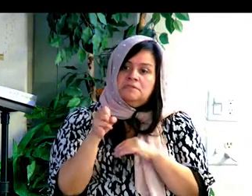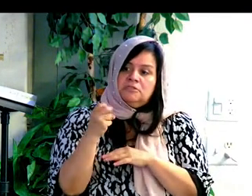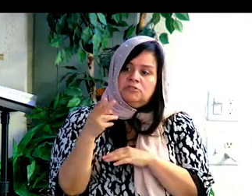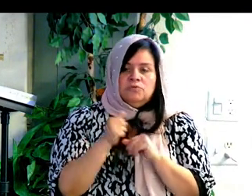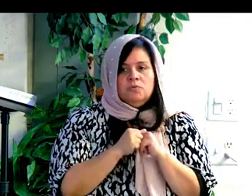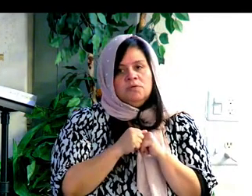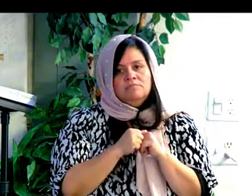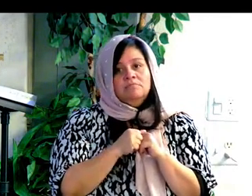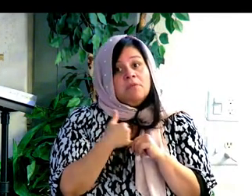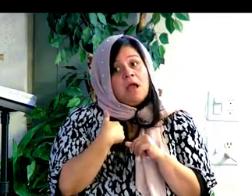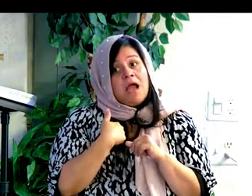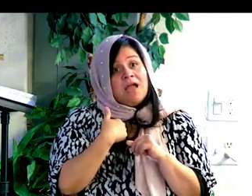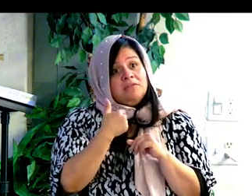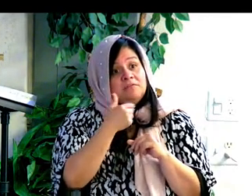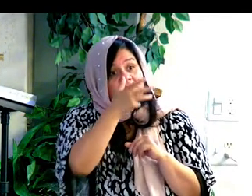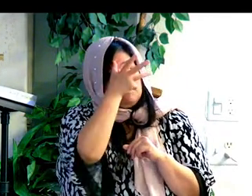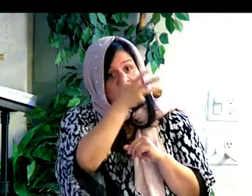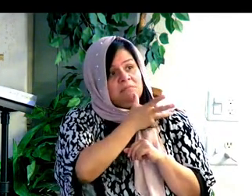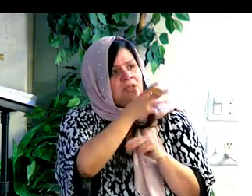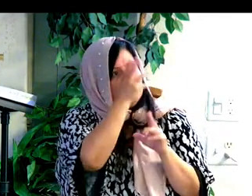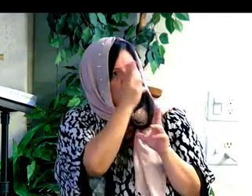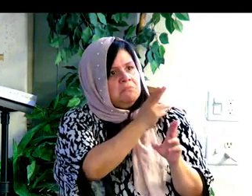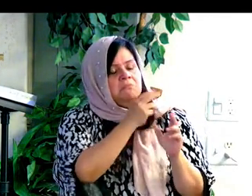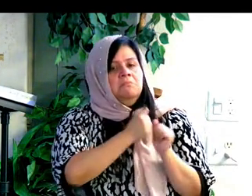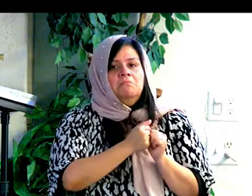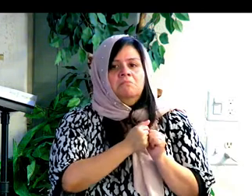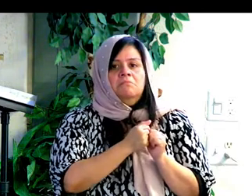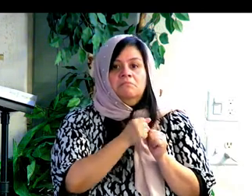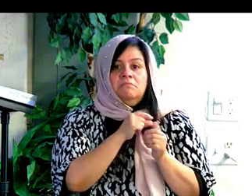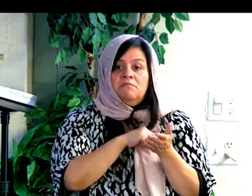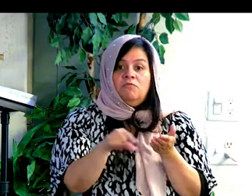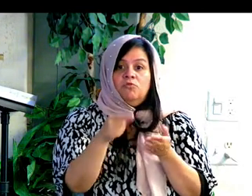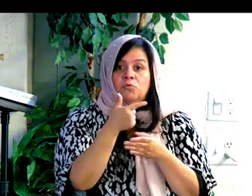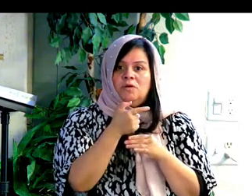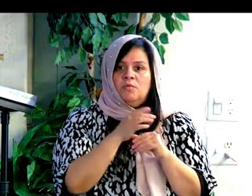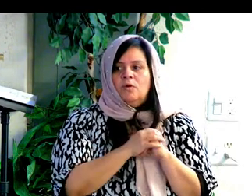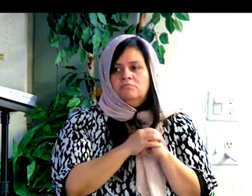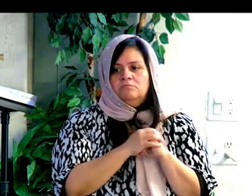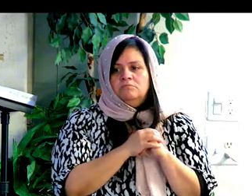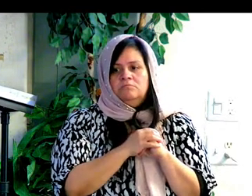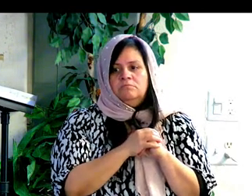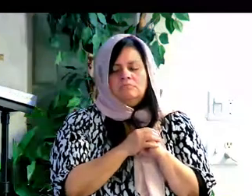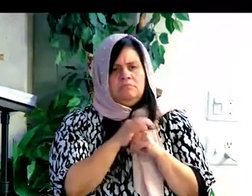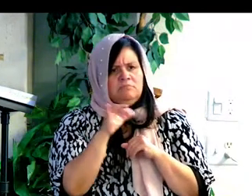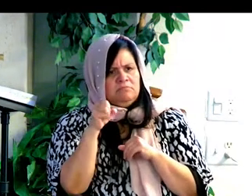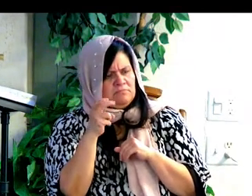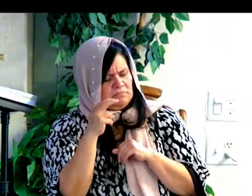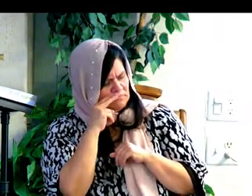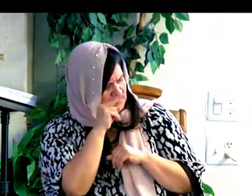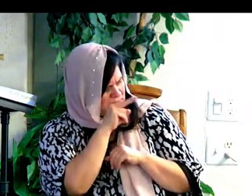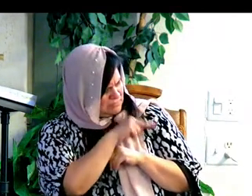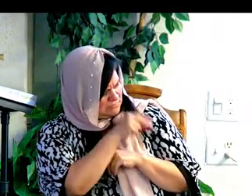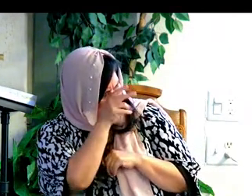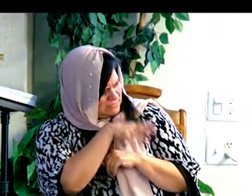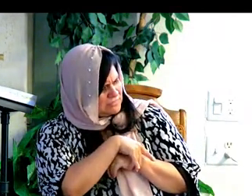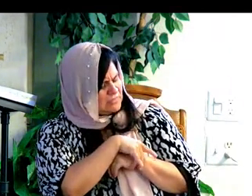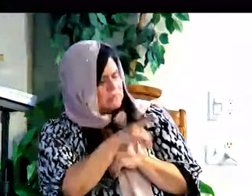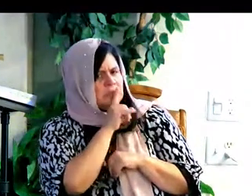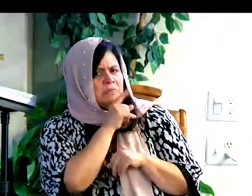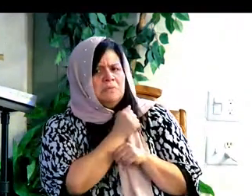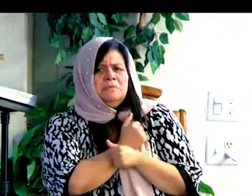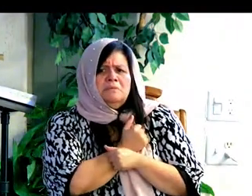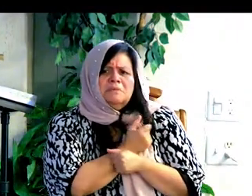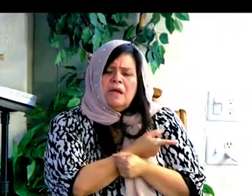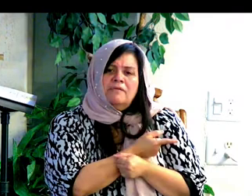Yo honro a mi madre, mi padre. In verse 21, Yeshua, looking at him, felt love for him and said to him, you're missing one thing. Go